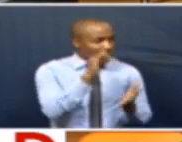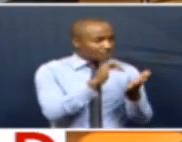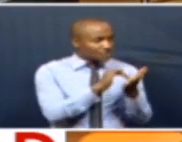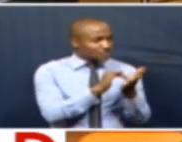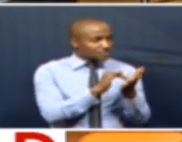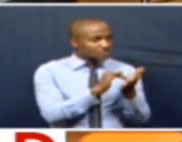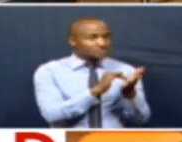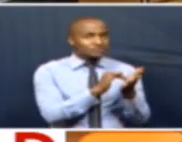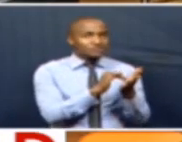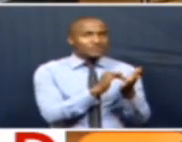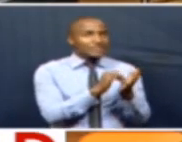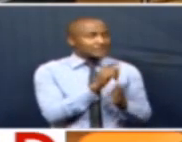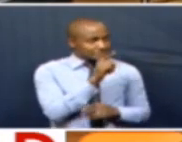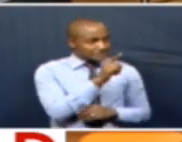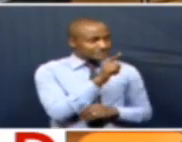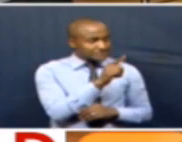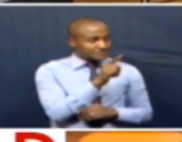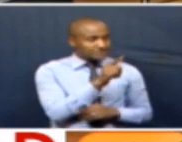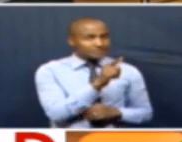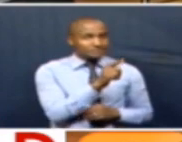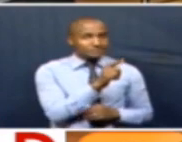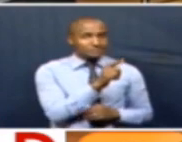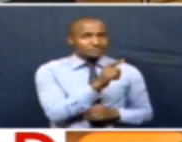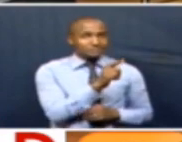Charles Rubia, of course, is